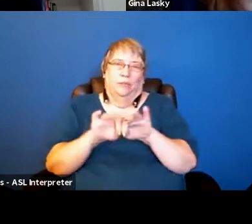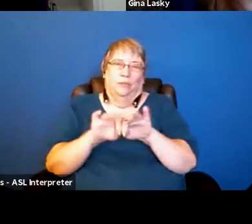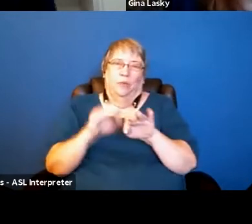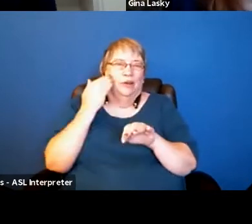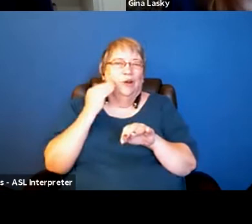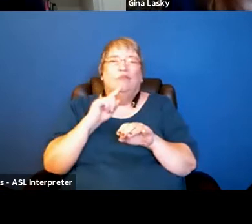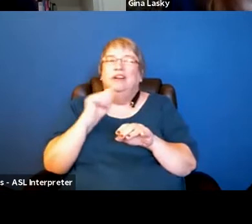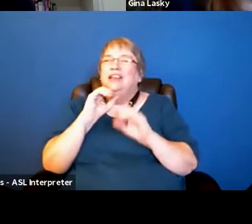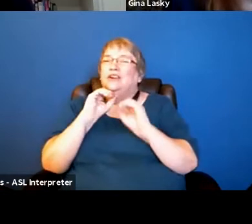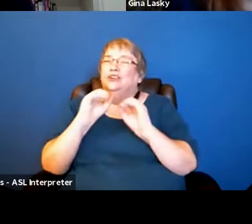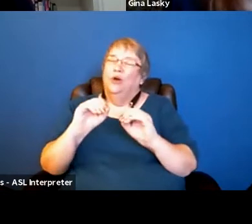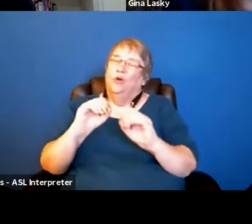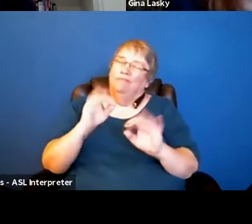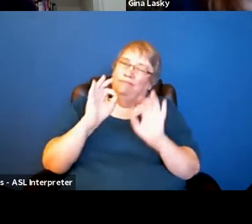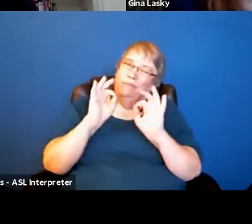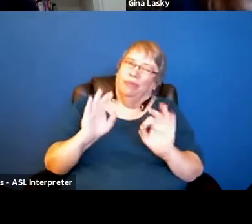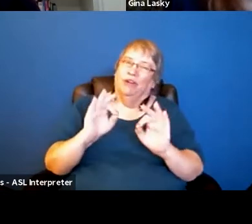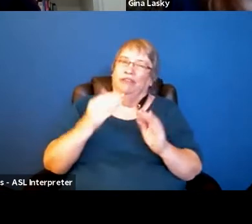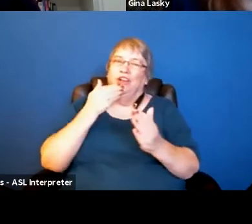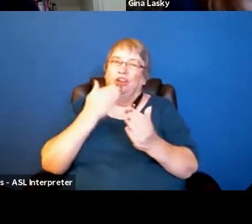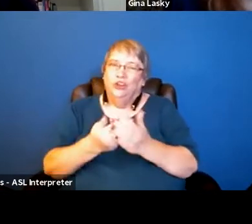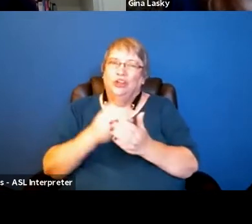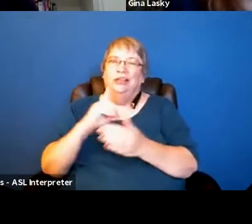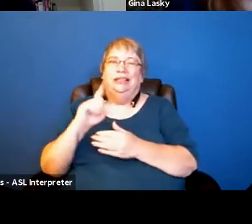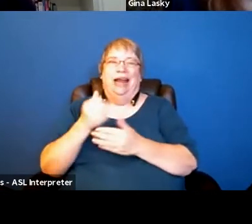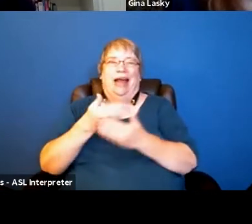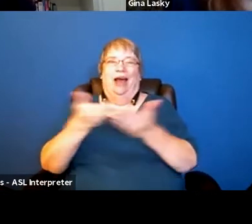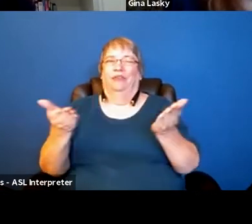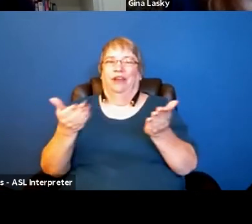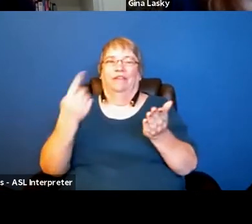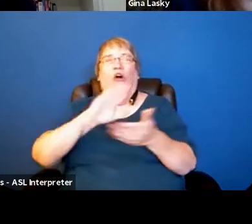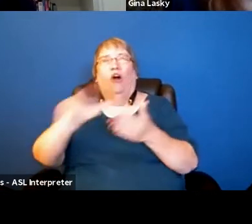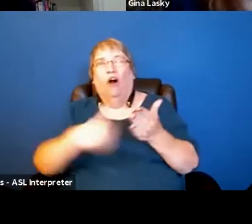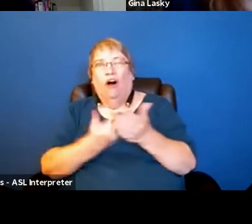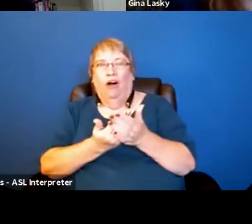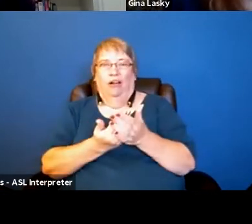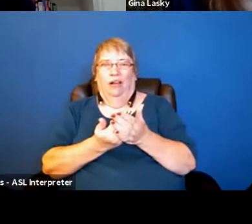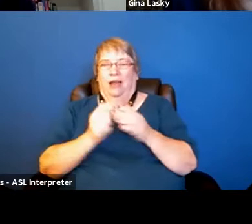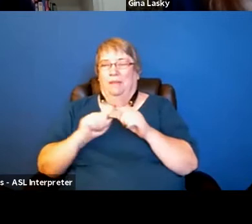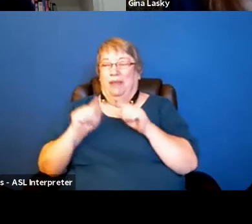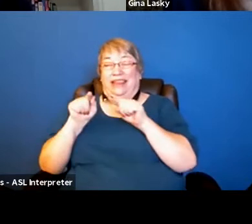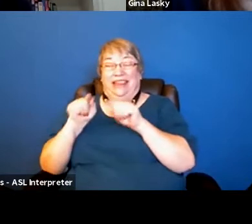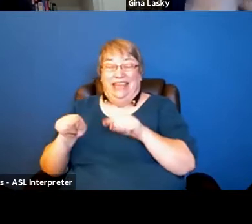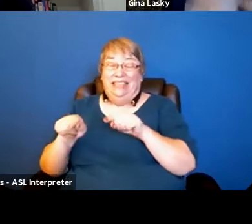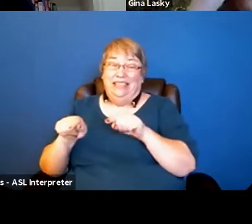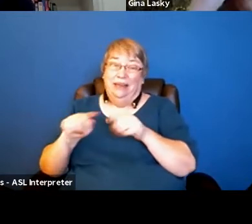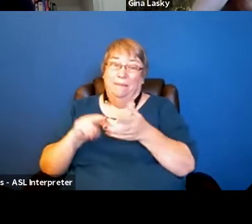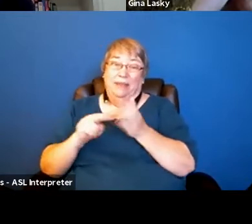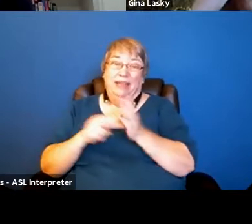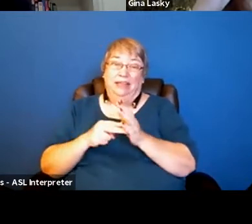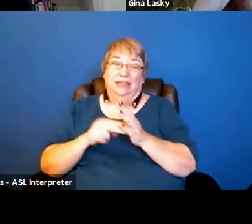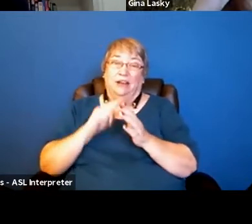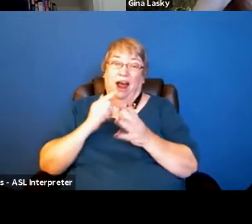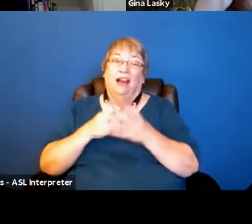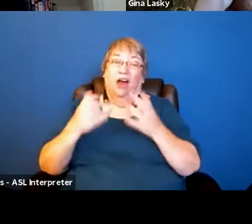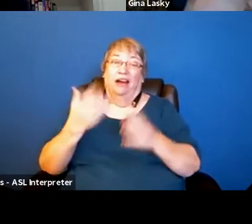data out there that provides an accurate picture of services in the state, and that this is a significant data gap for us as a state and